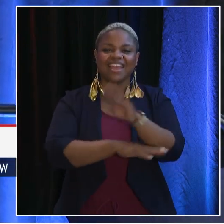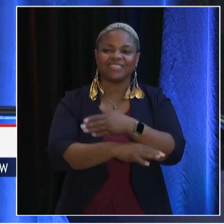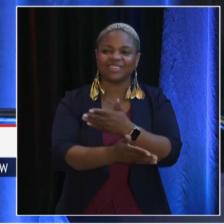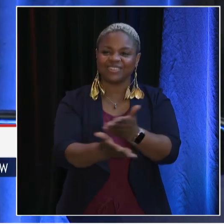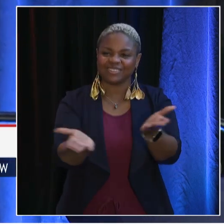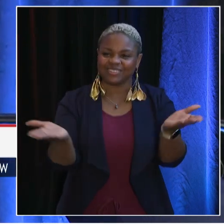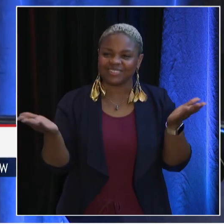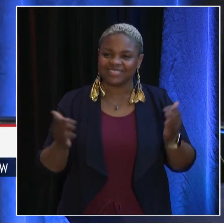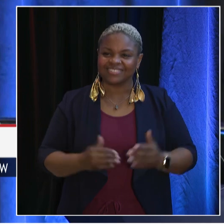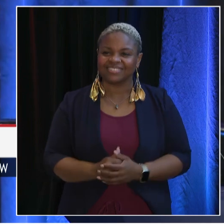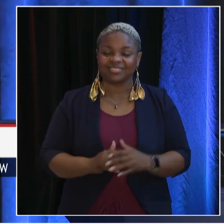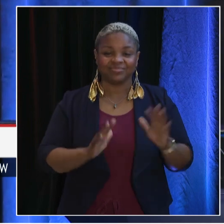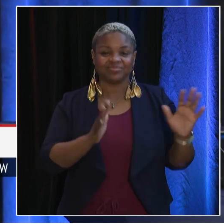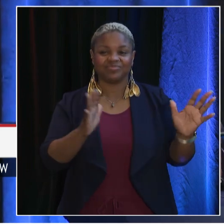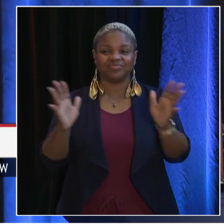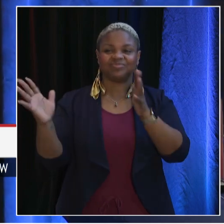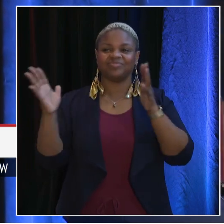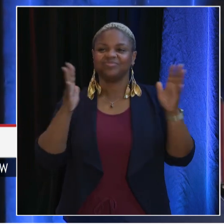Hey, well, that's nice.